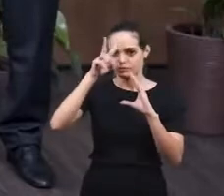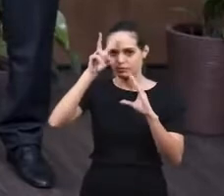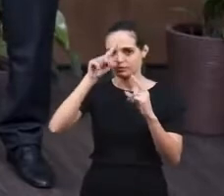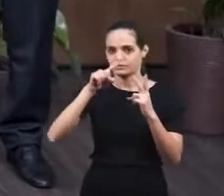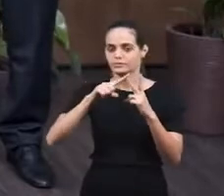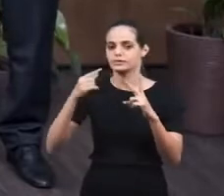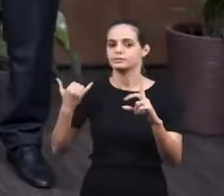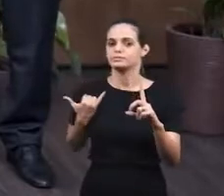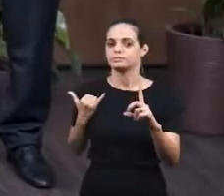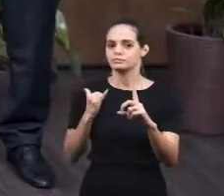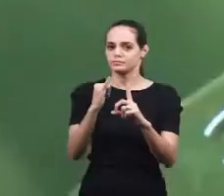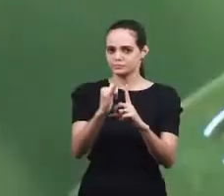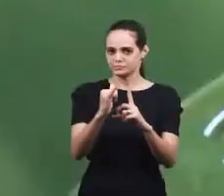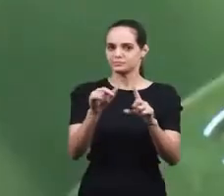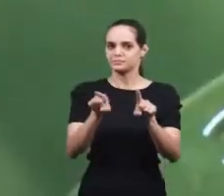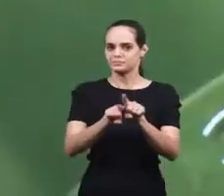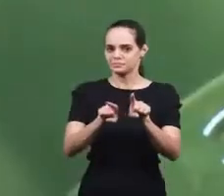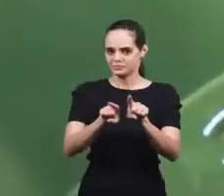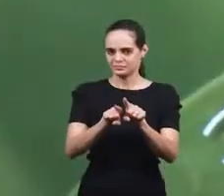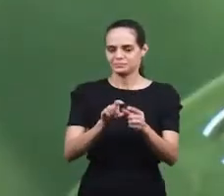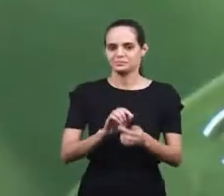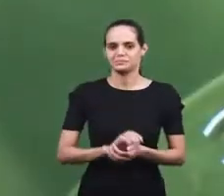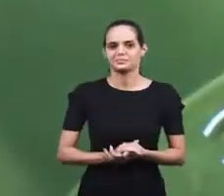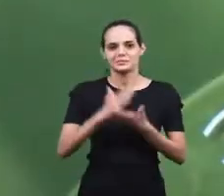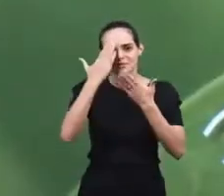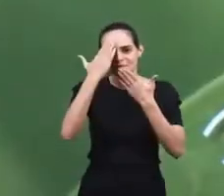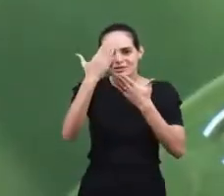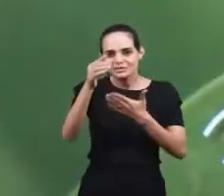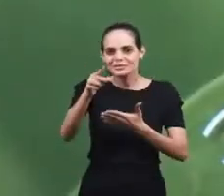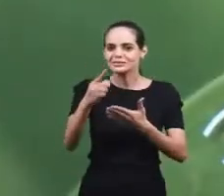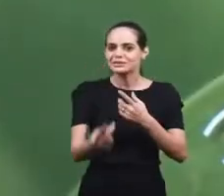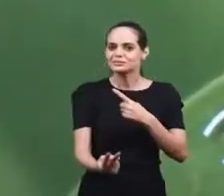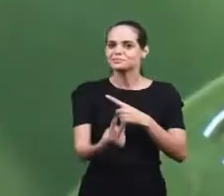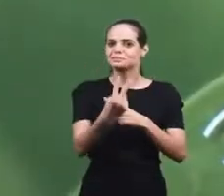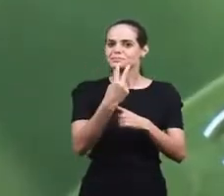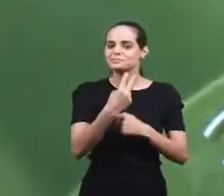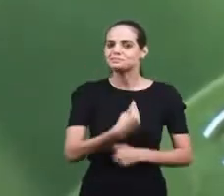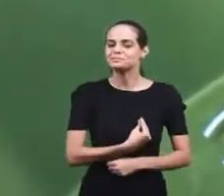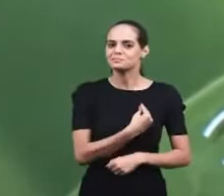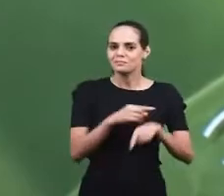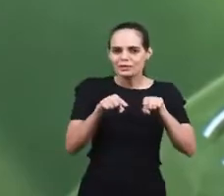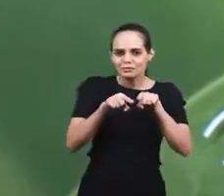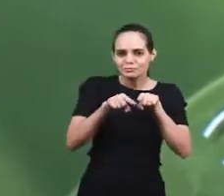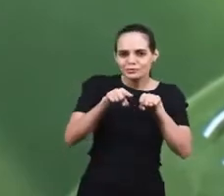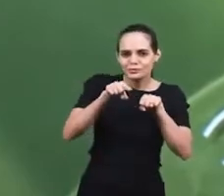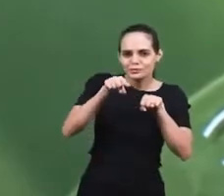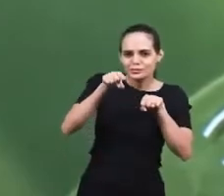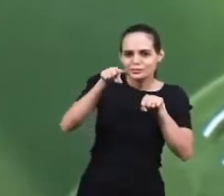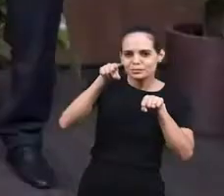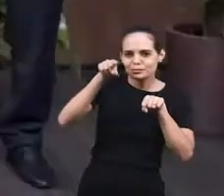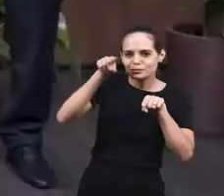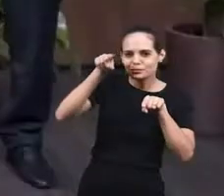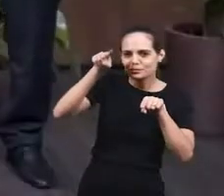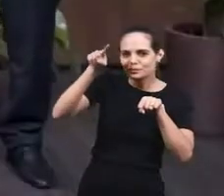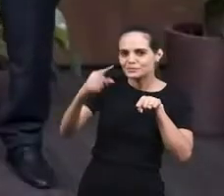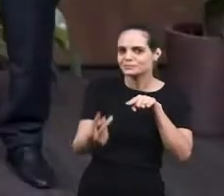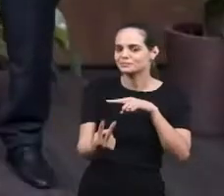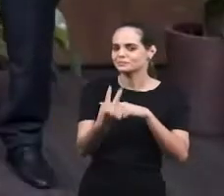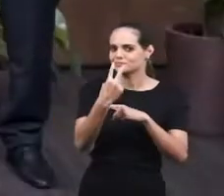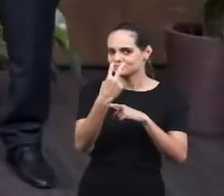historic and prophetic aspects. We'd like to thank you for joining us today. Thank you for tuning